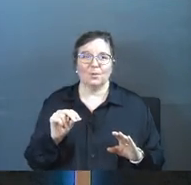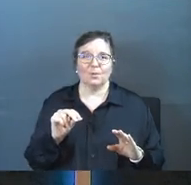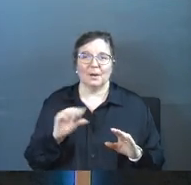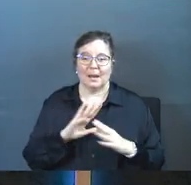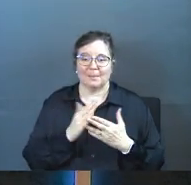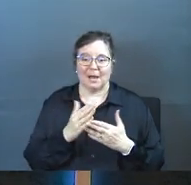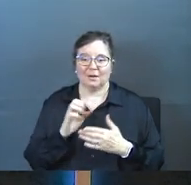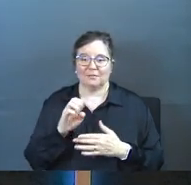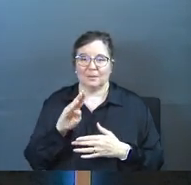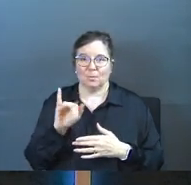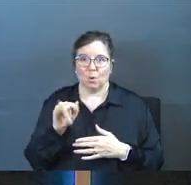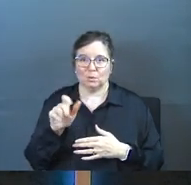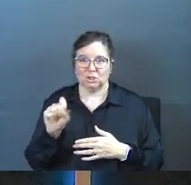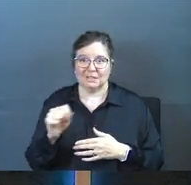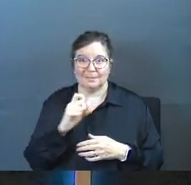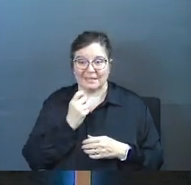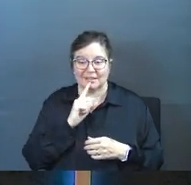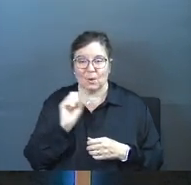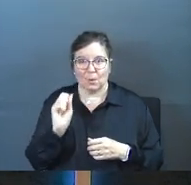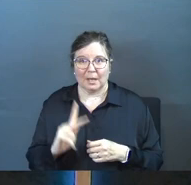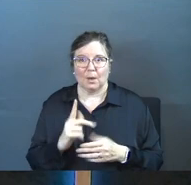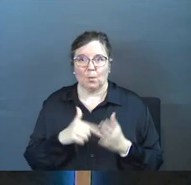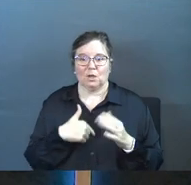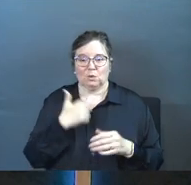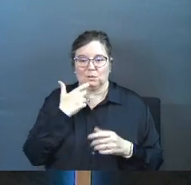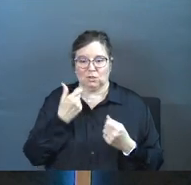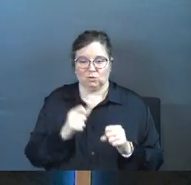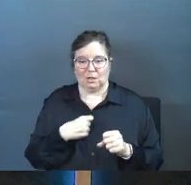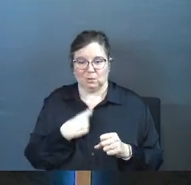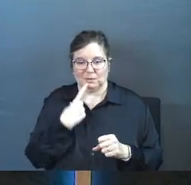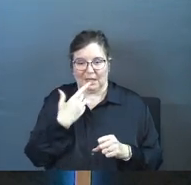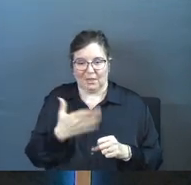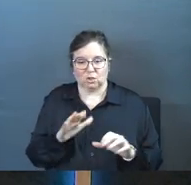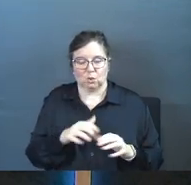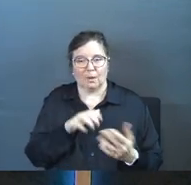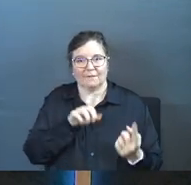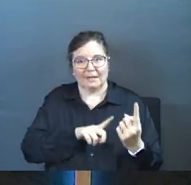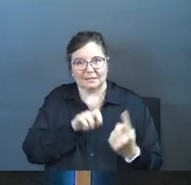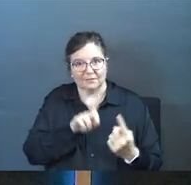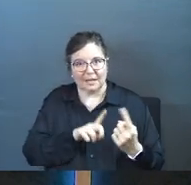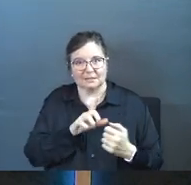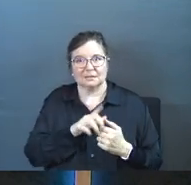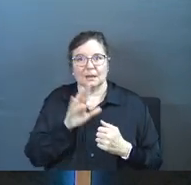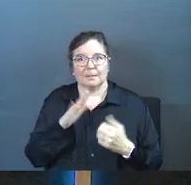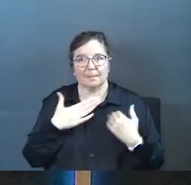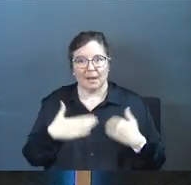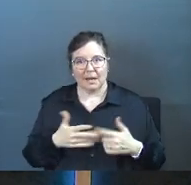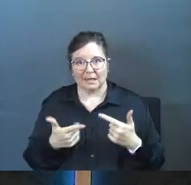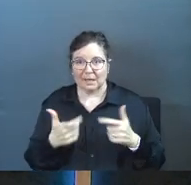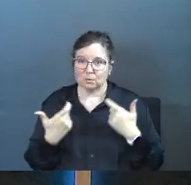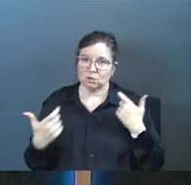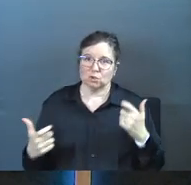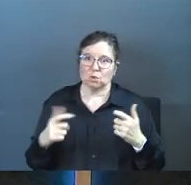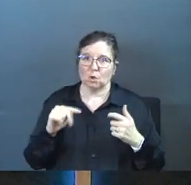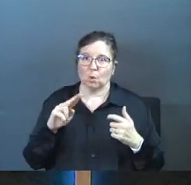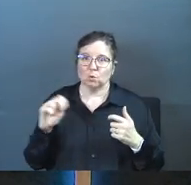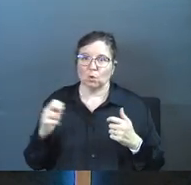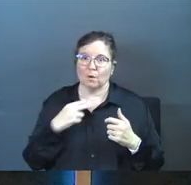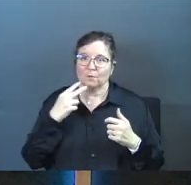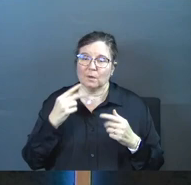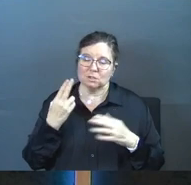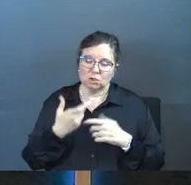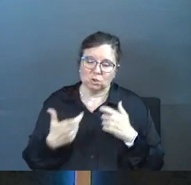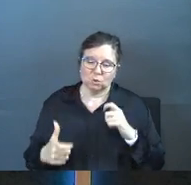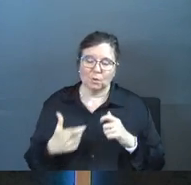No amount of emojis makes it okay. What you just tried to say there, do it face to face. Body language is huge. Tone is